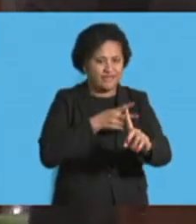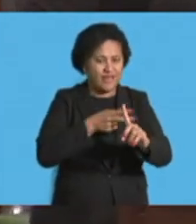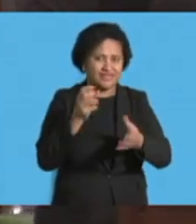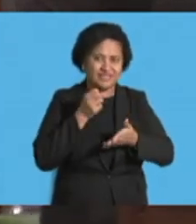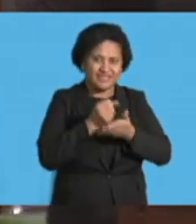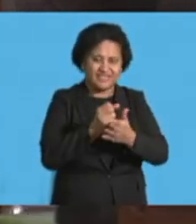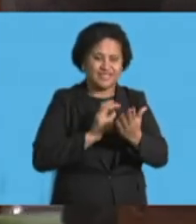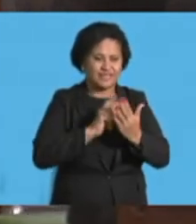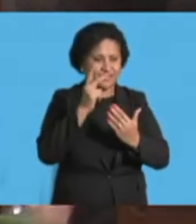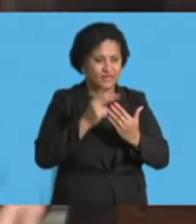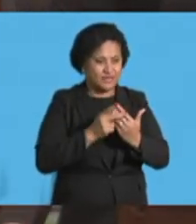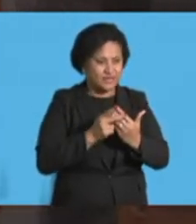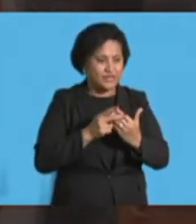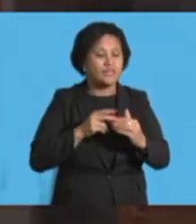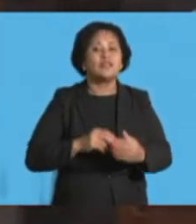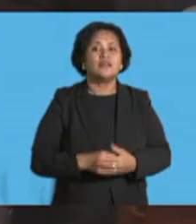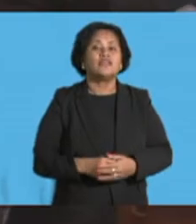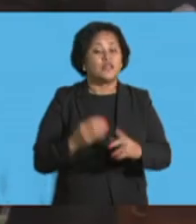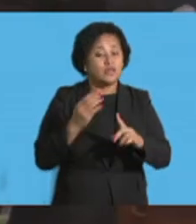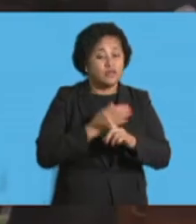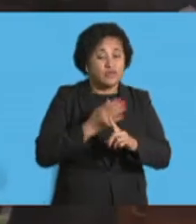Madam Speaker, before I conclude,